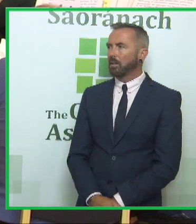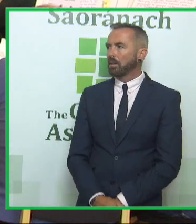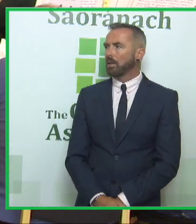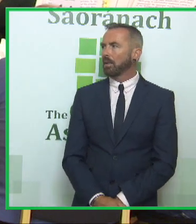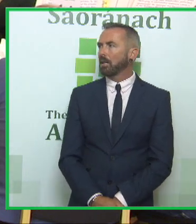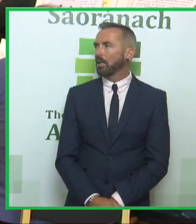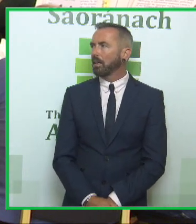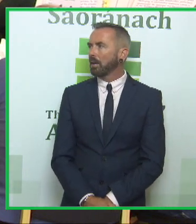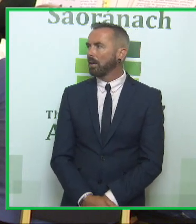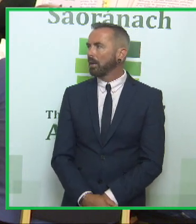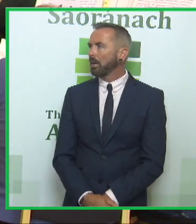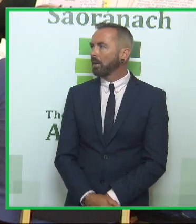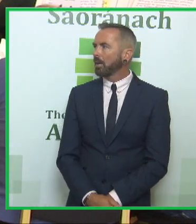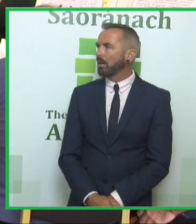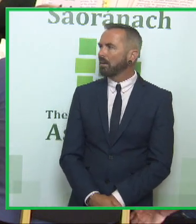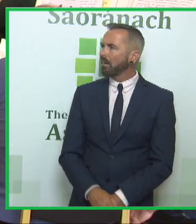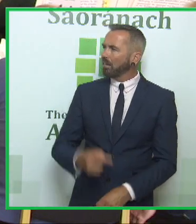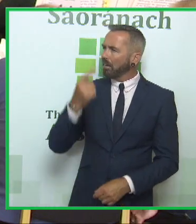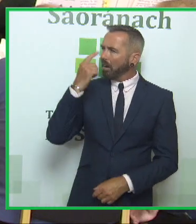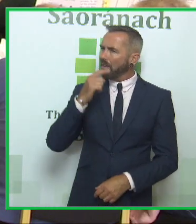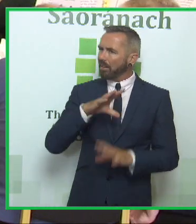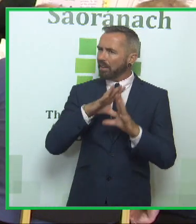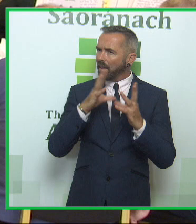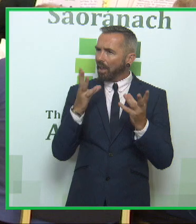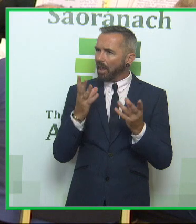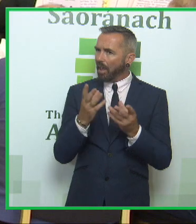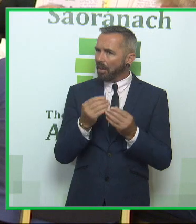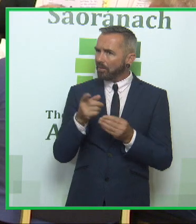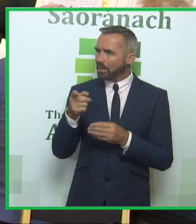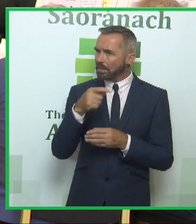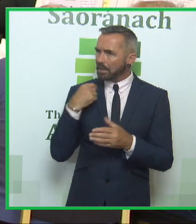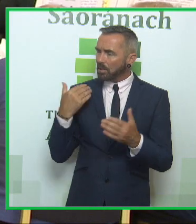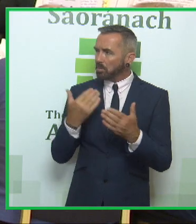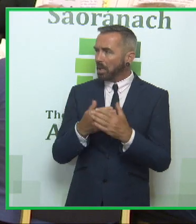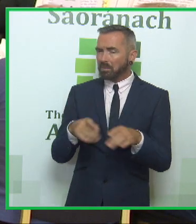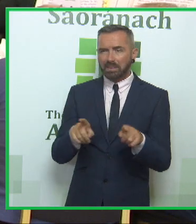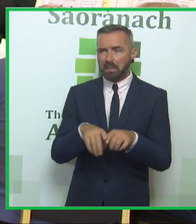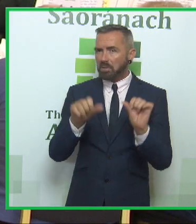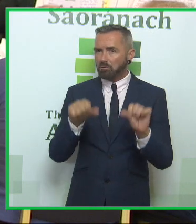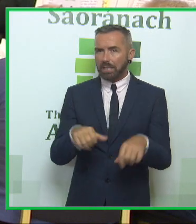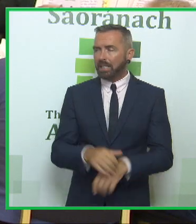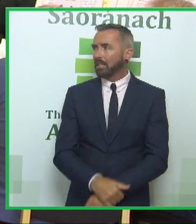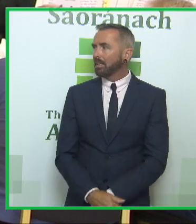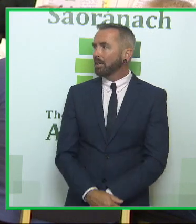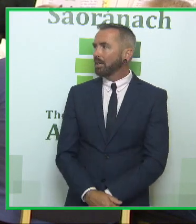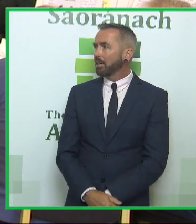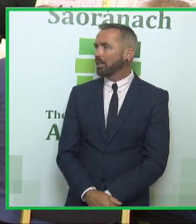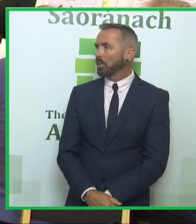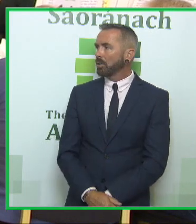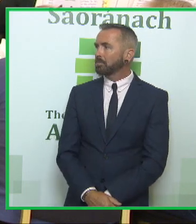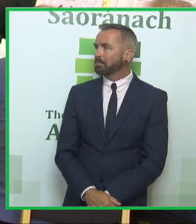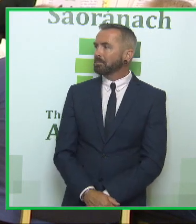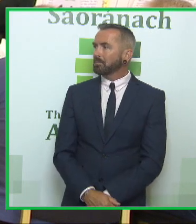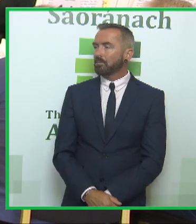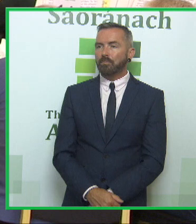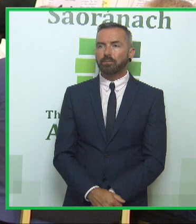Excuse me. I think everything that has been said is sort of, we sort of agree with that there here as well. So the